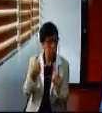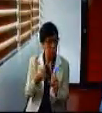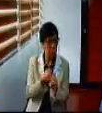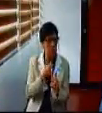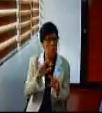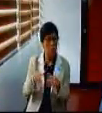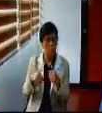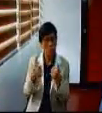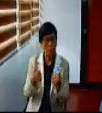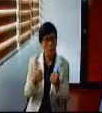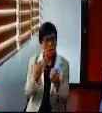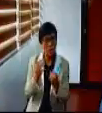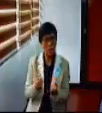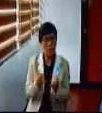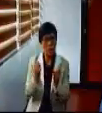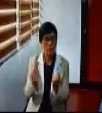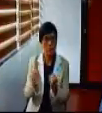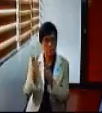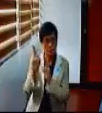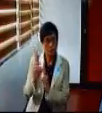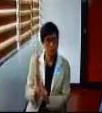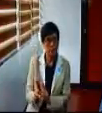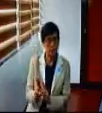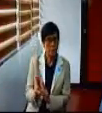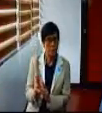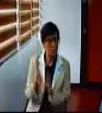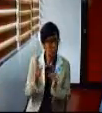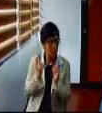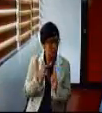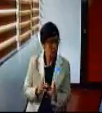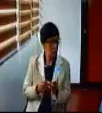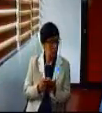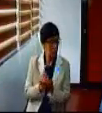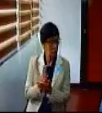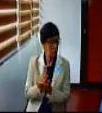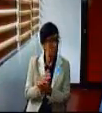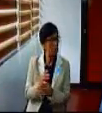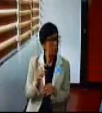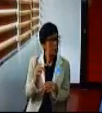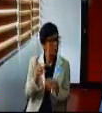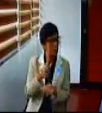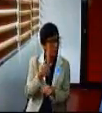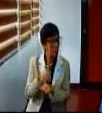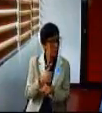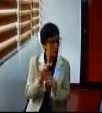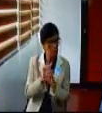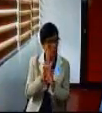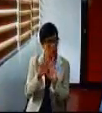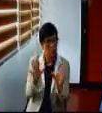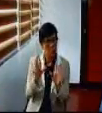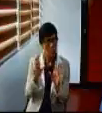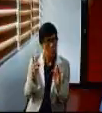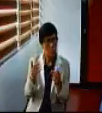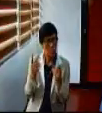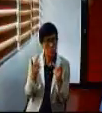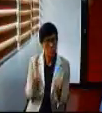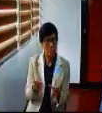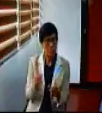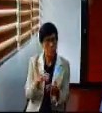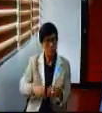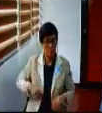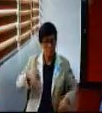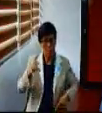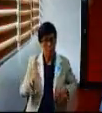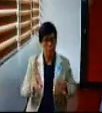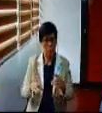to implement respect for human rights. And it sets out clearly each person's contribution. It is fairly